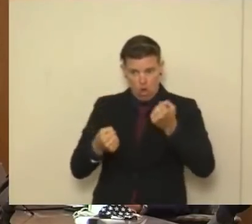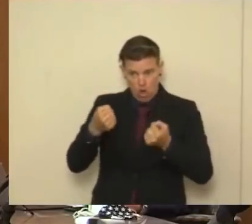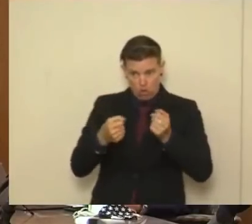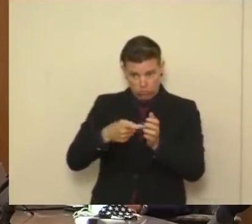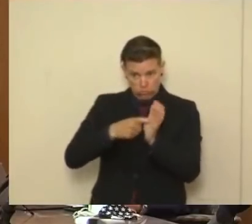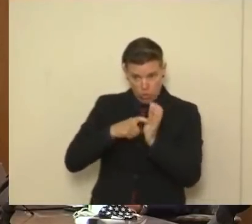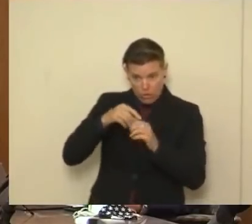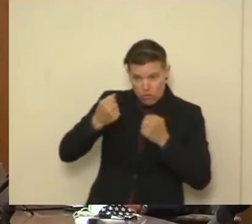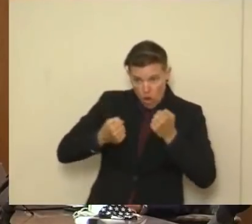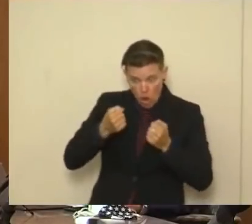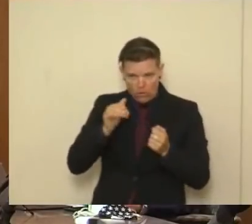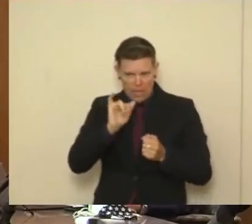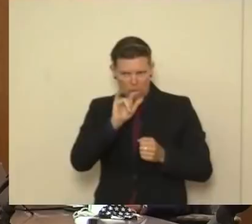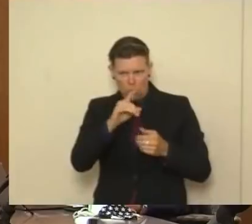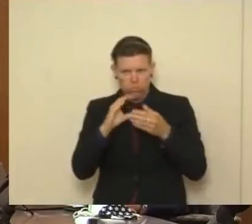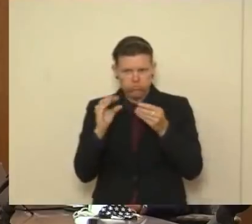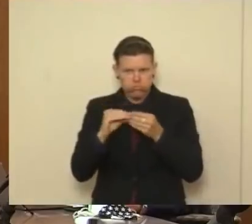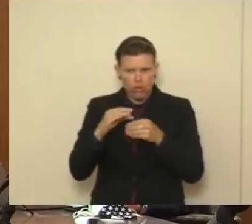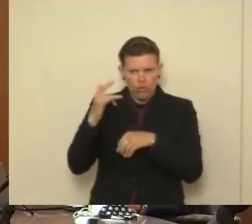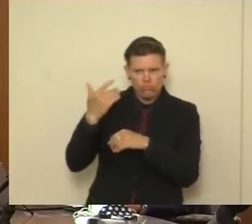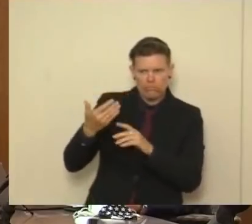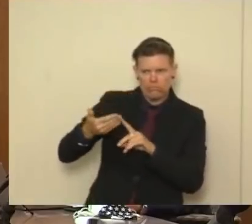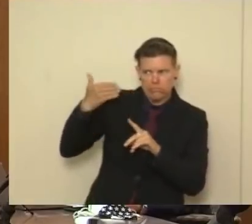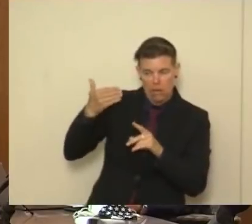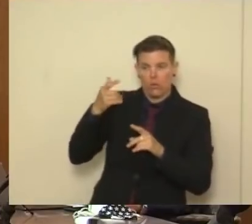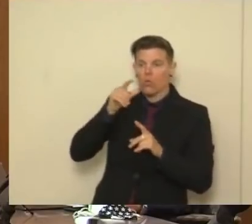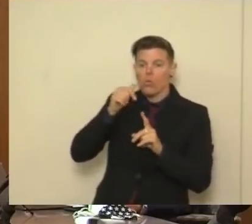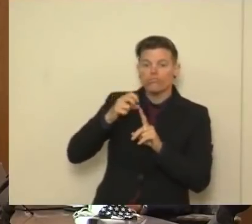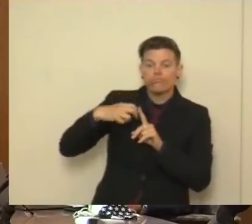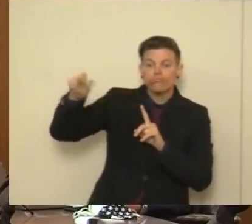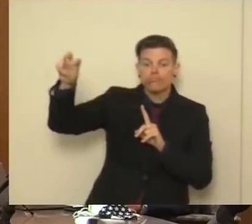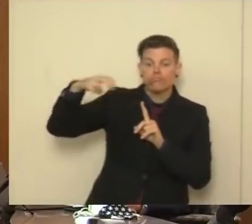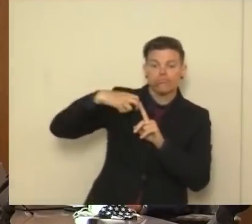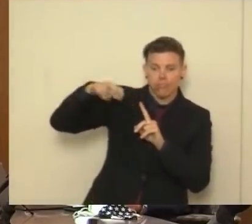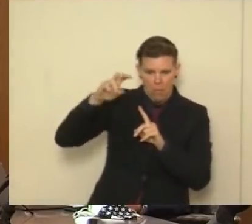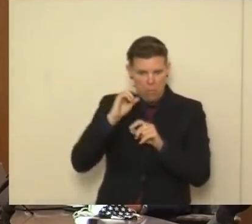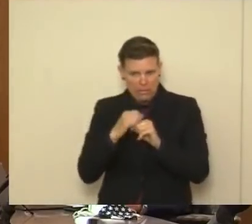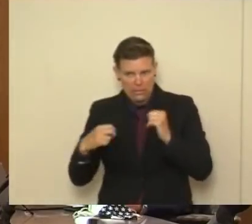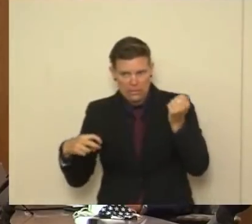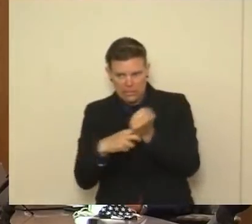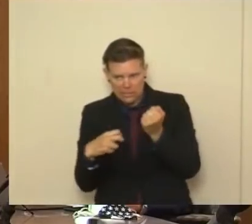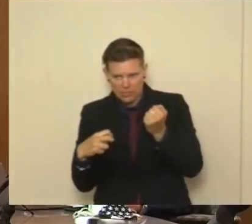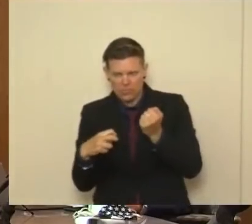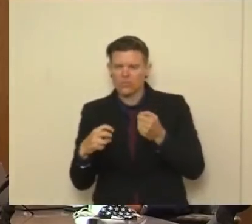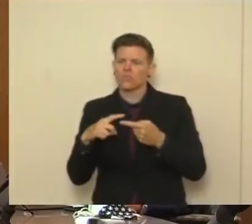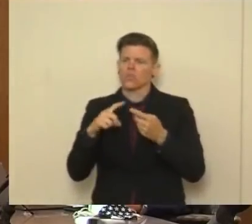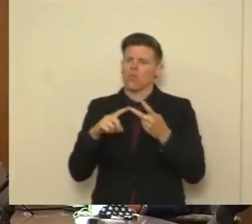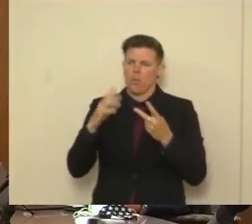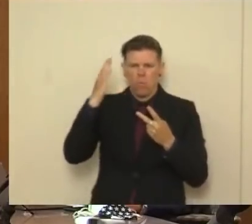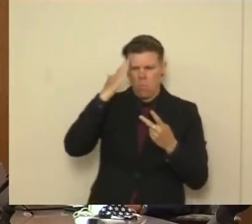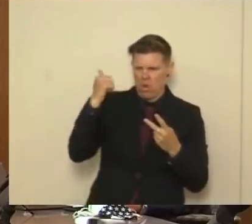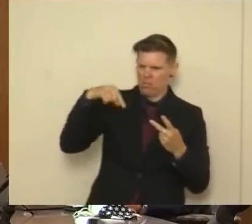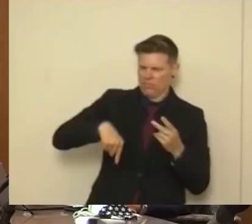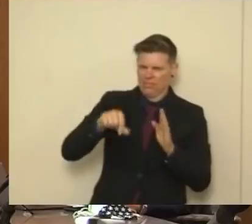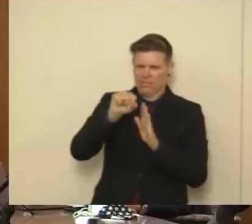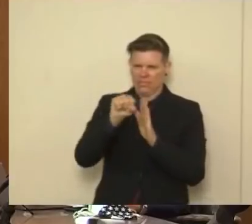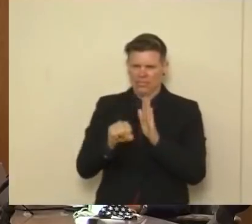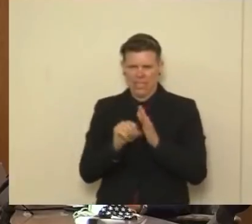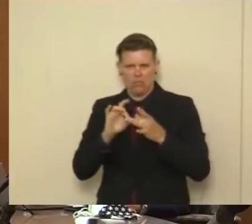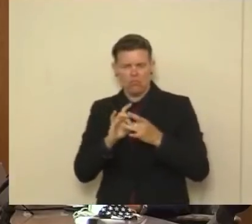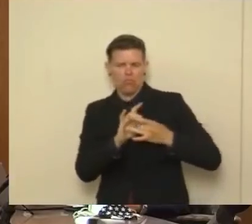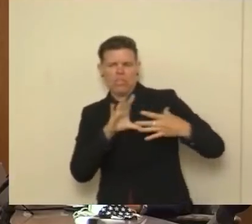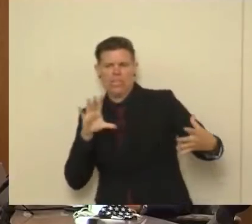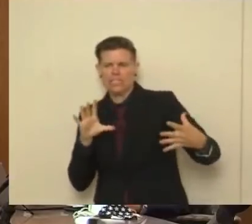example from folks who are traveling out of state, you said they could be ticketed for that. And also, why hasn't the state released the number of confirmed cases in county and